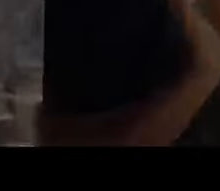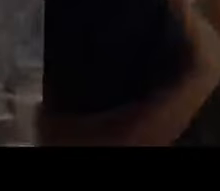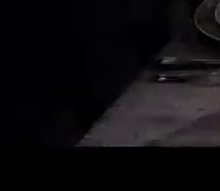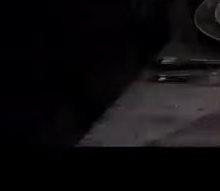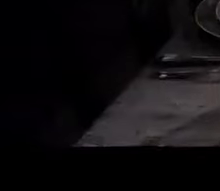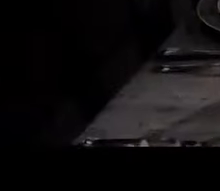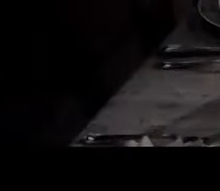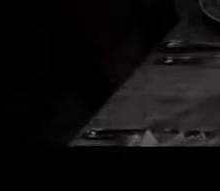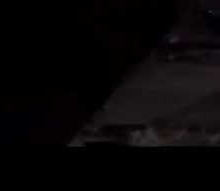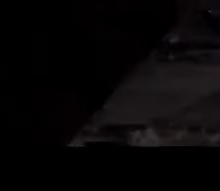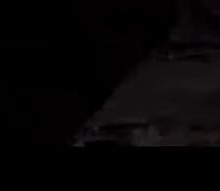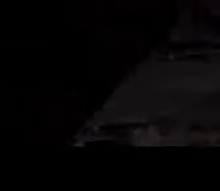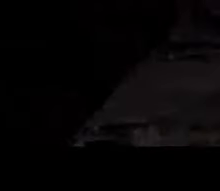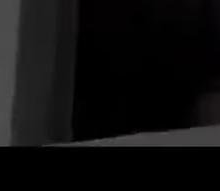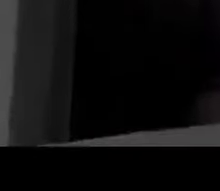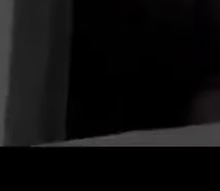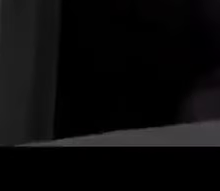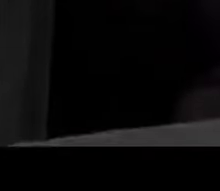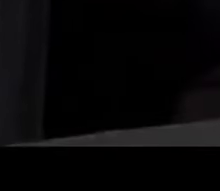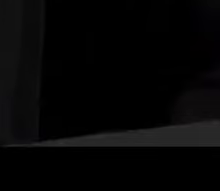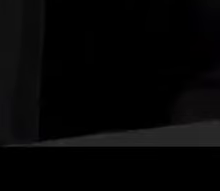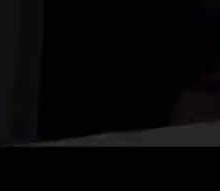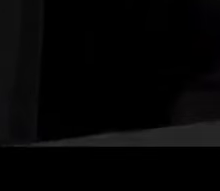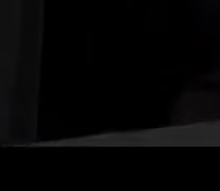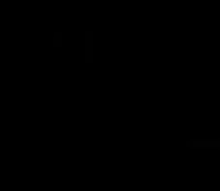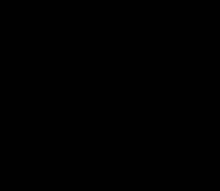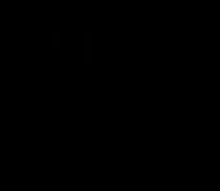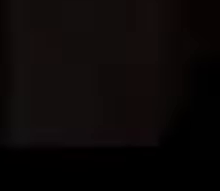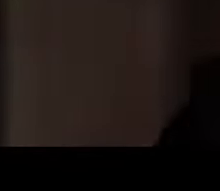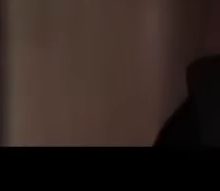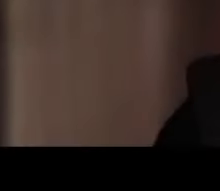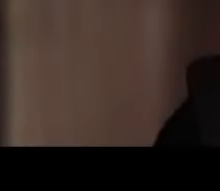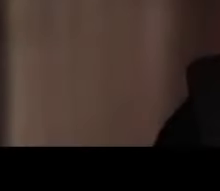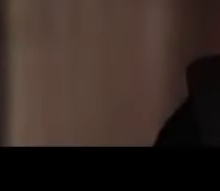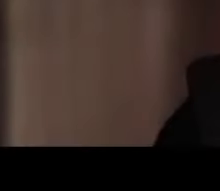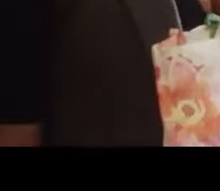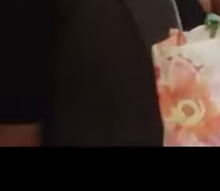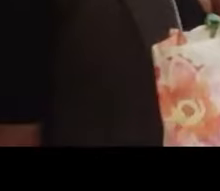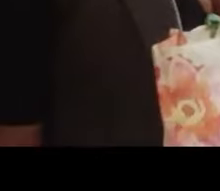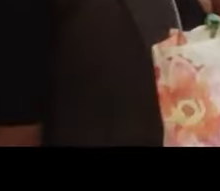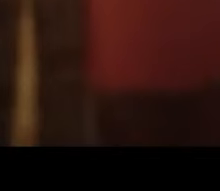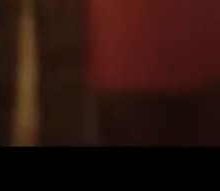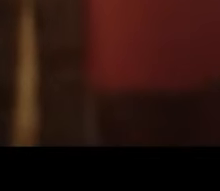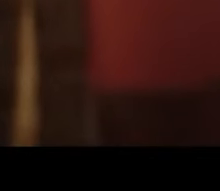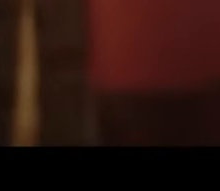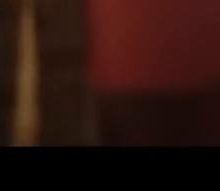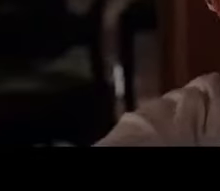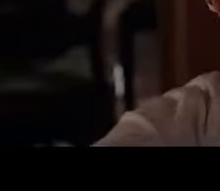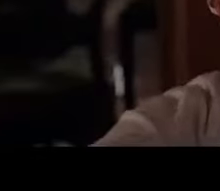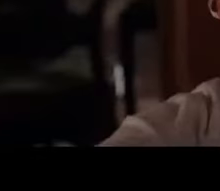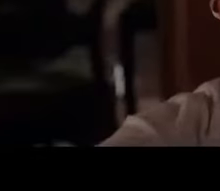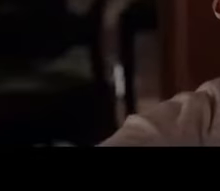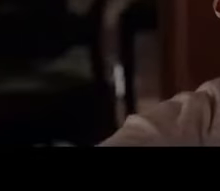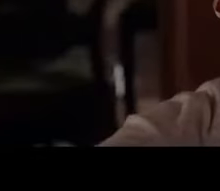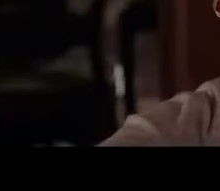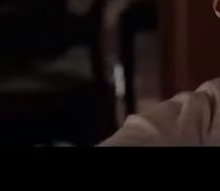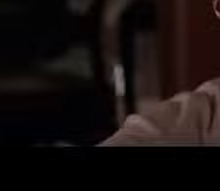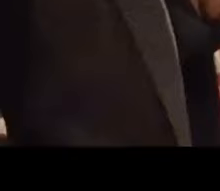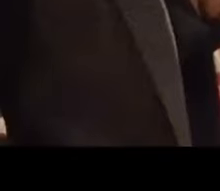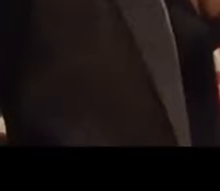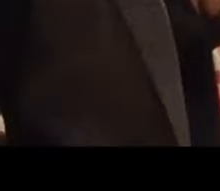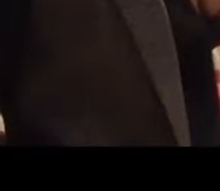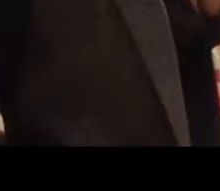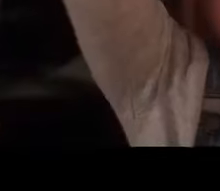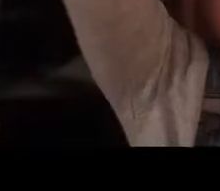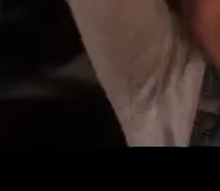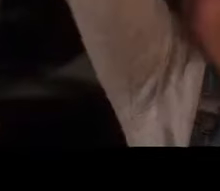yesterday. She is here. She's in every pot, in every pan. We are standing on holy ground. Hallelujah. We're not